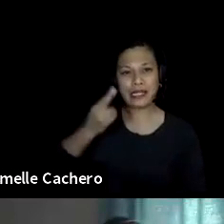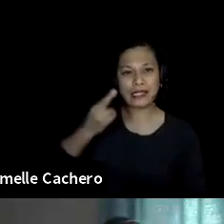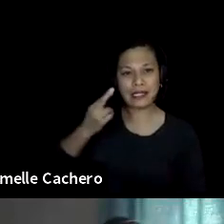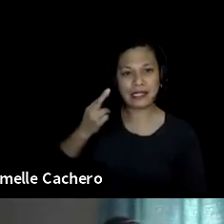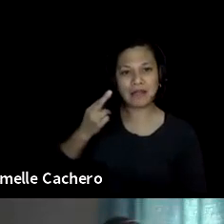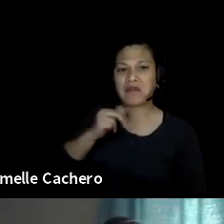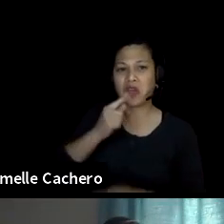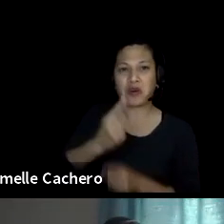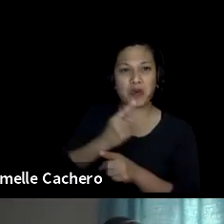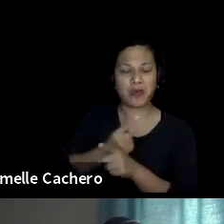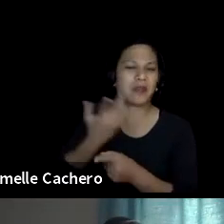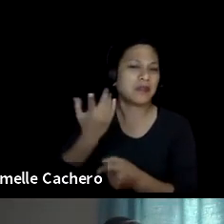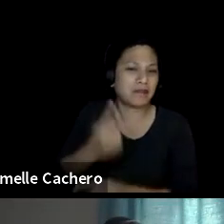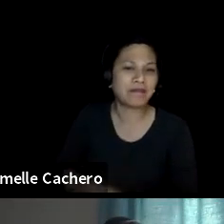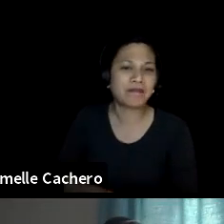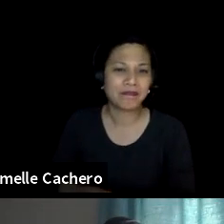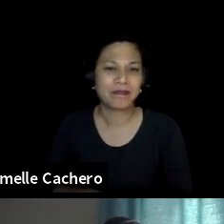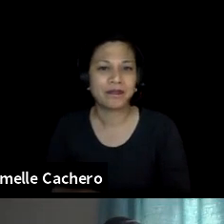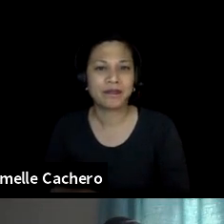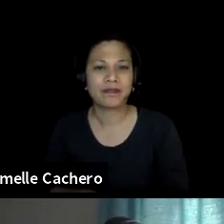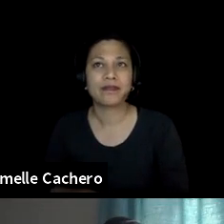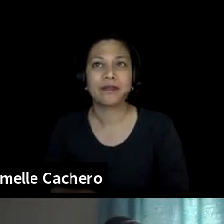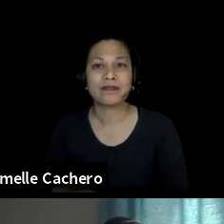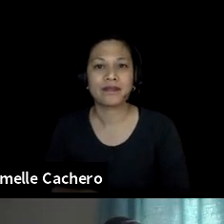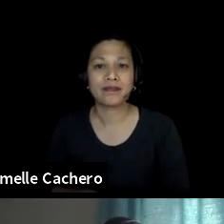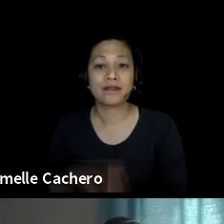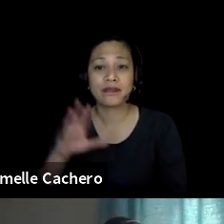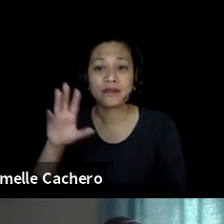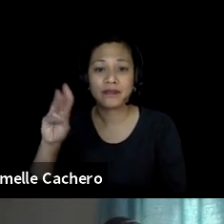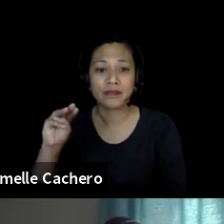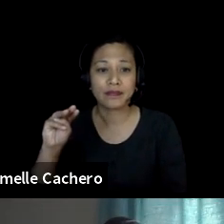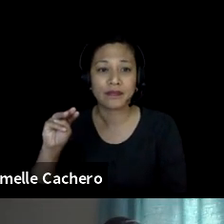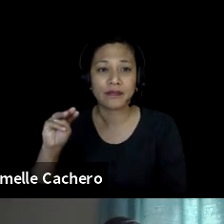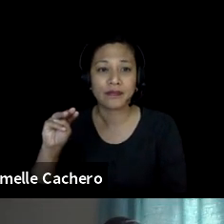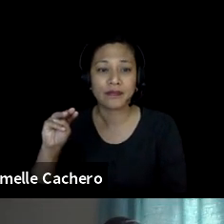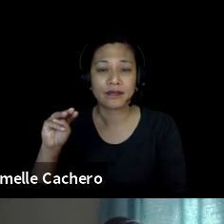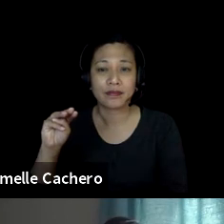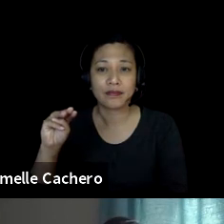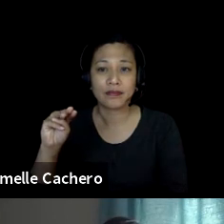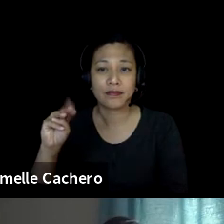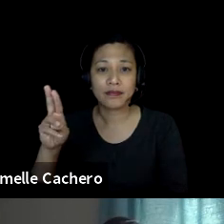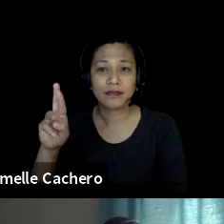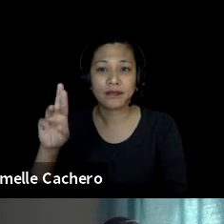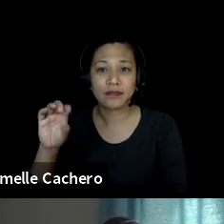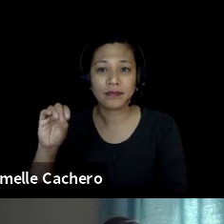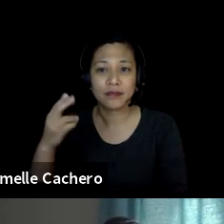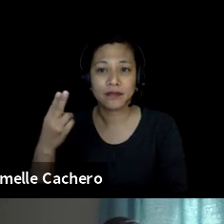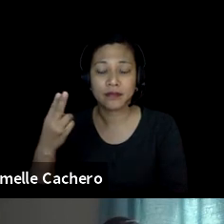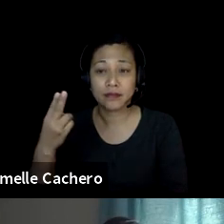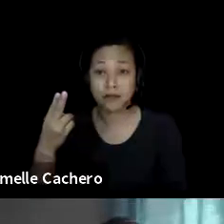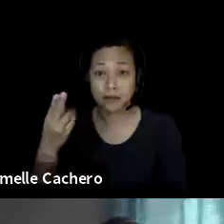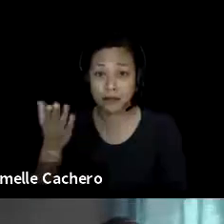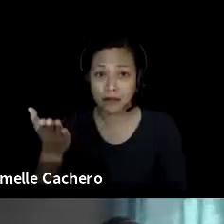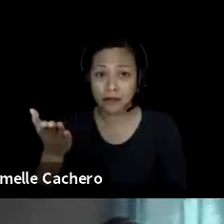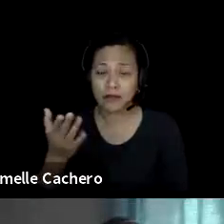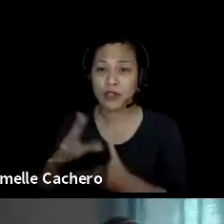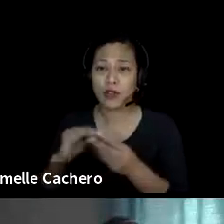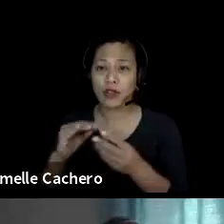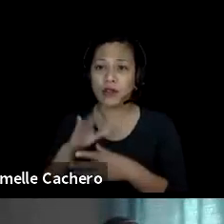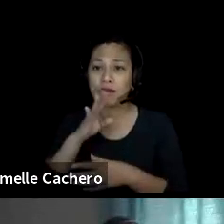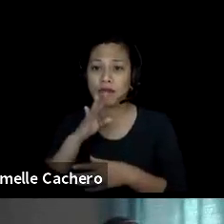appropriate. Right. It looks like Murdoch has a question. Murdoch, did you want to turn on your